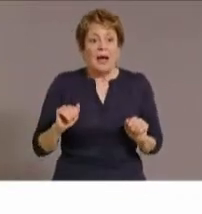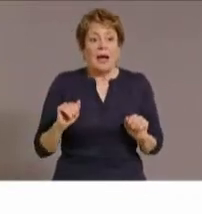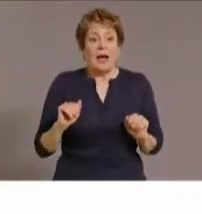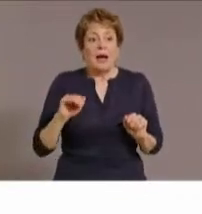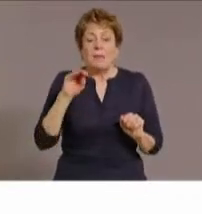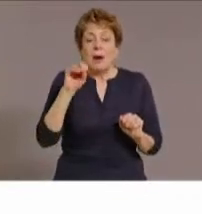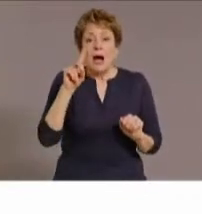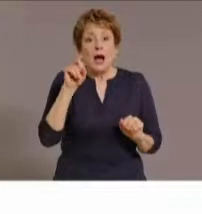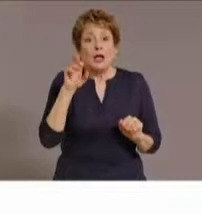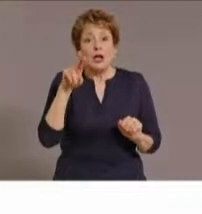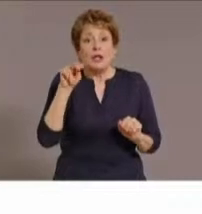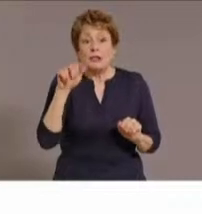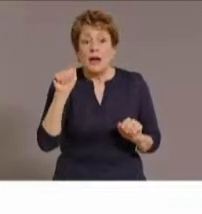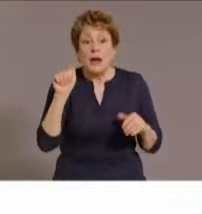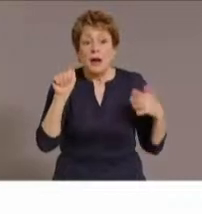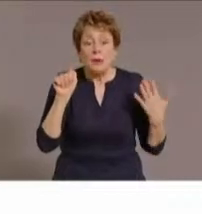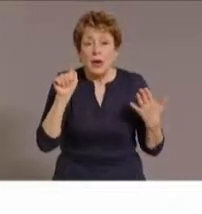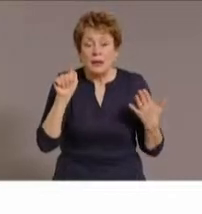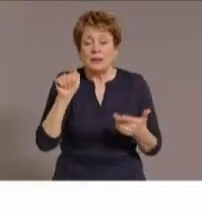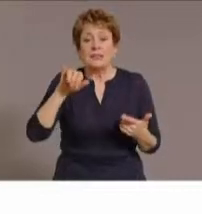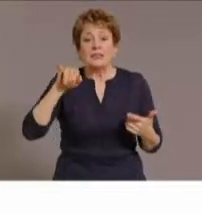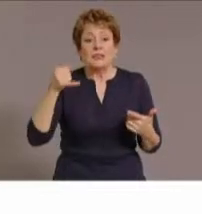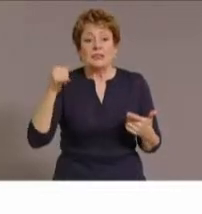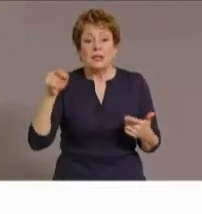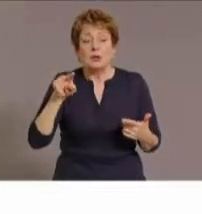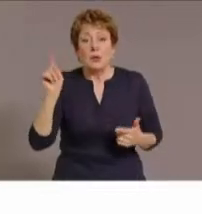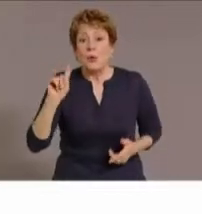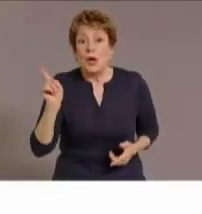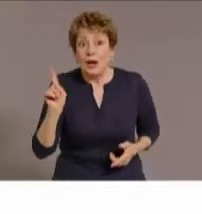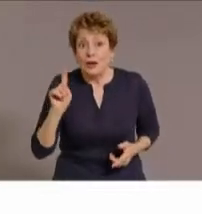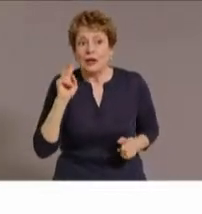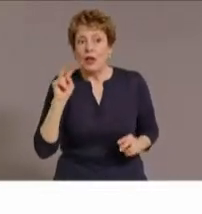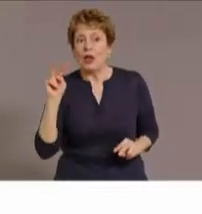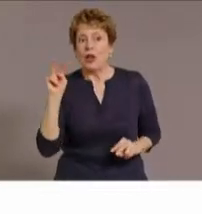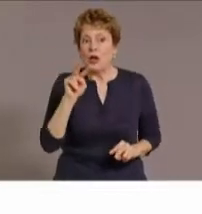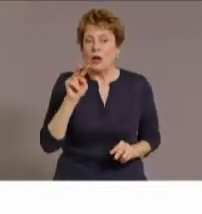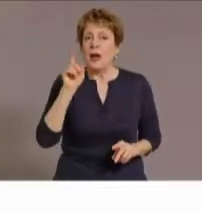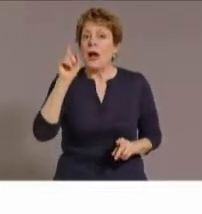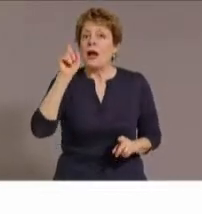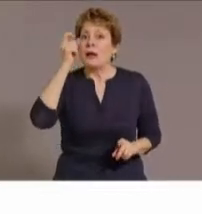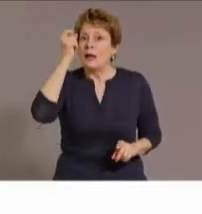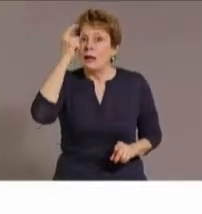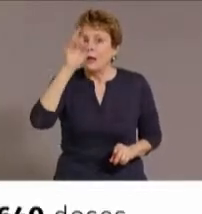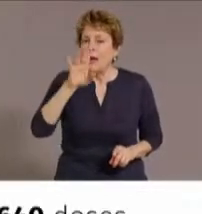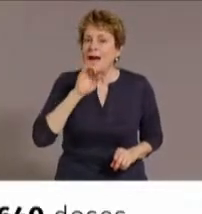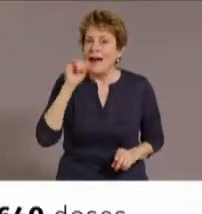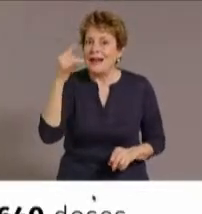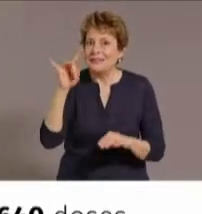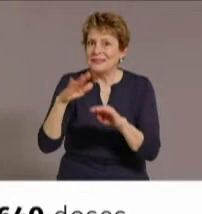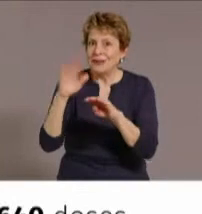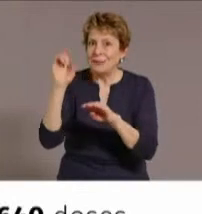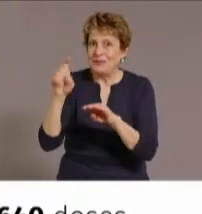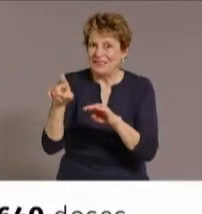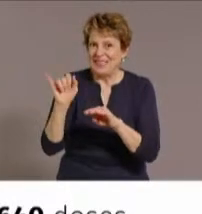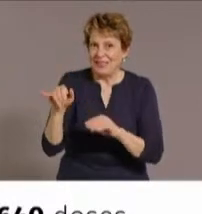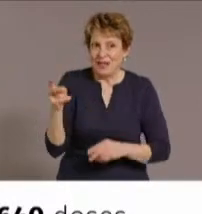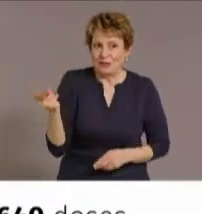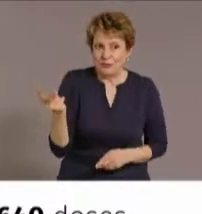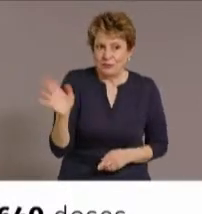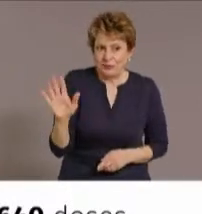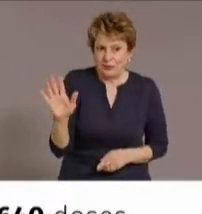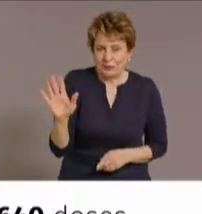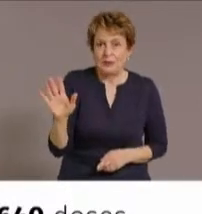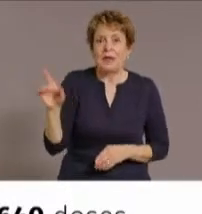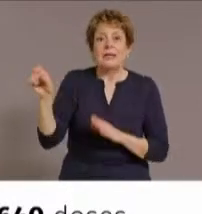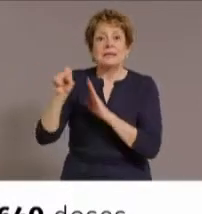the Johnson & Johnson are available to those who are 18 and above. Because we've been getting vaccine